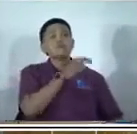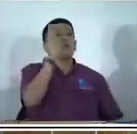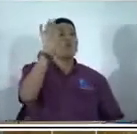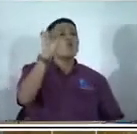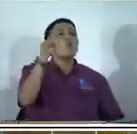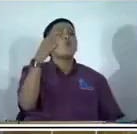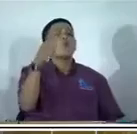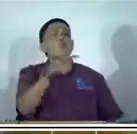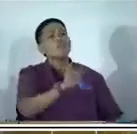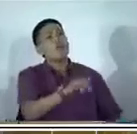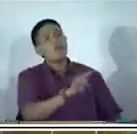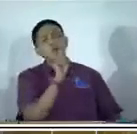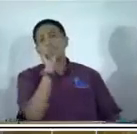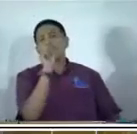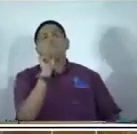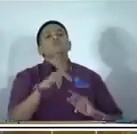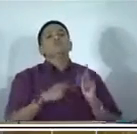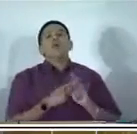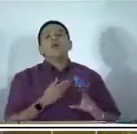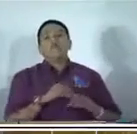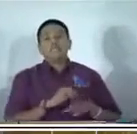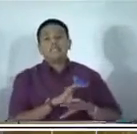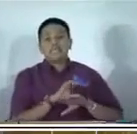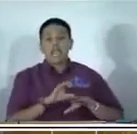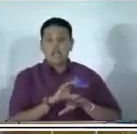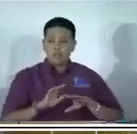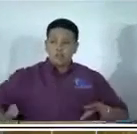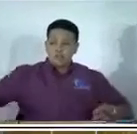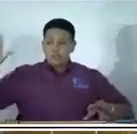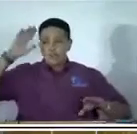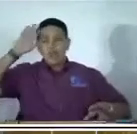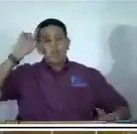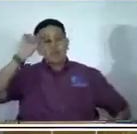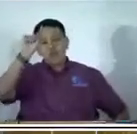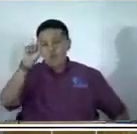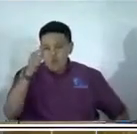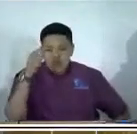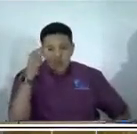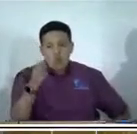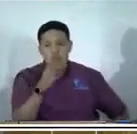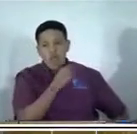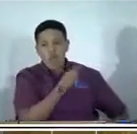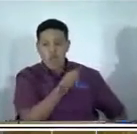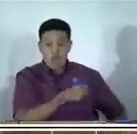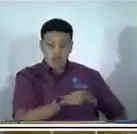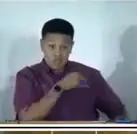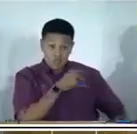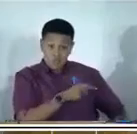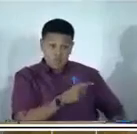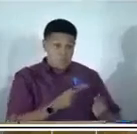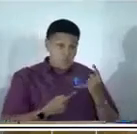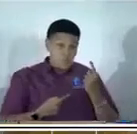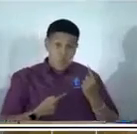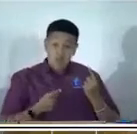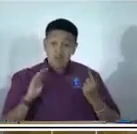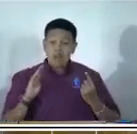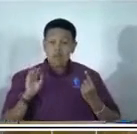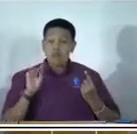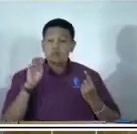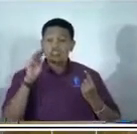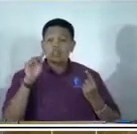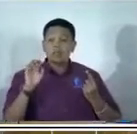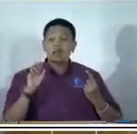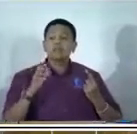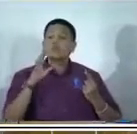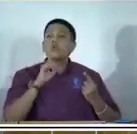of its kind in the Caribbean region. It will be the only hospital, Madam Speaker. Bustamante is up to 12 years